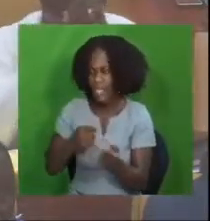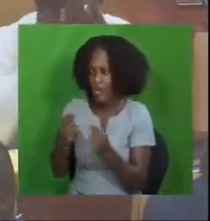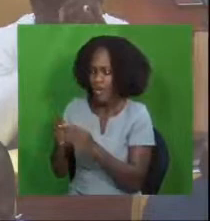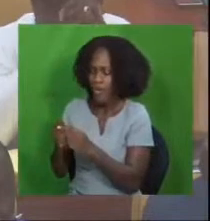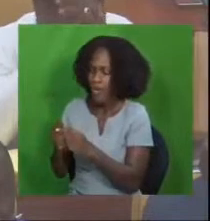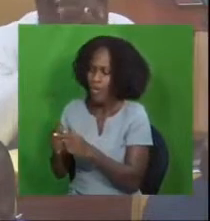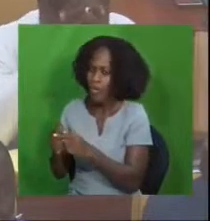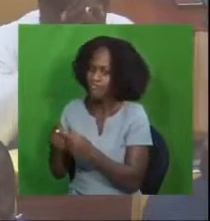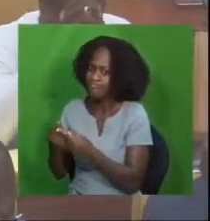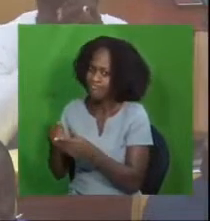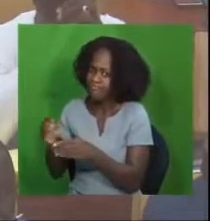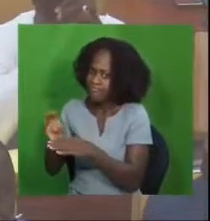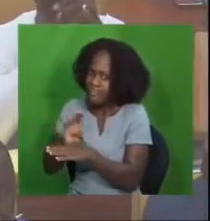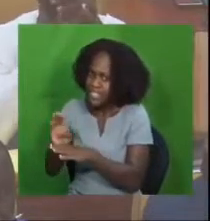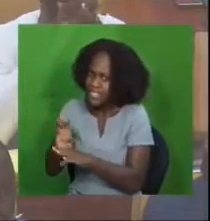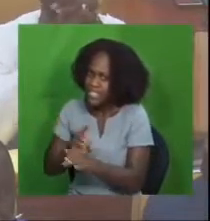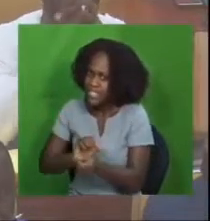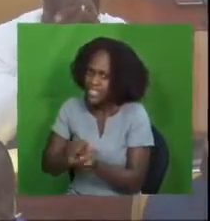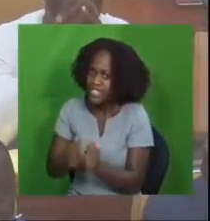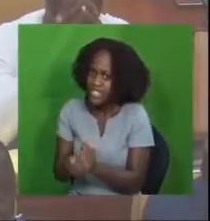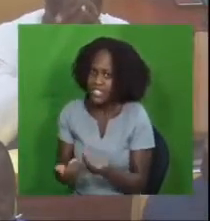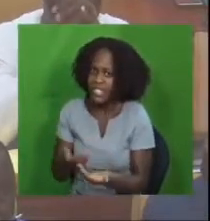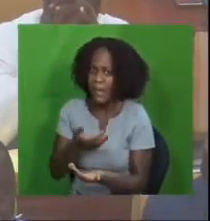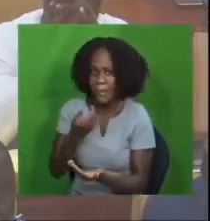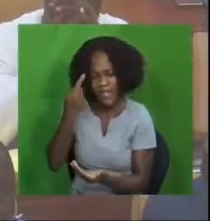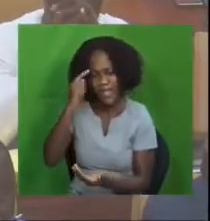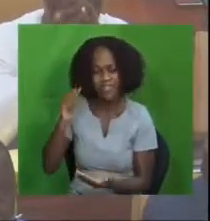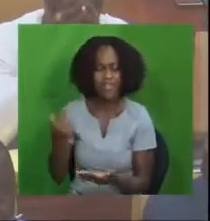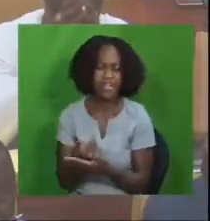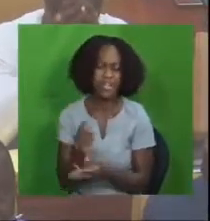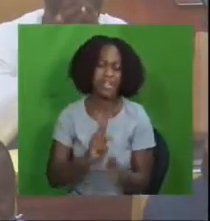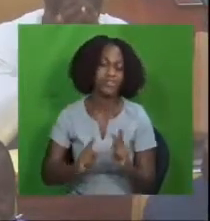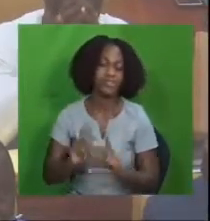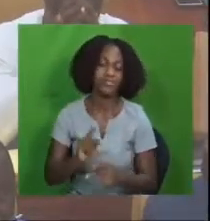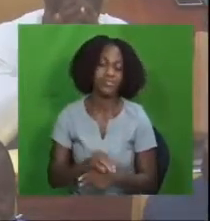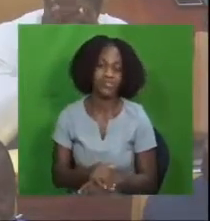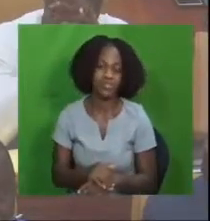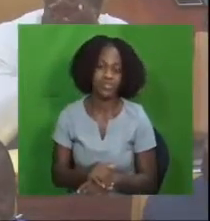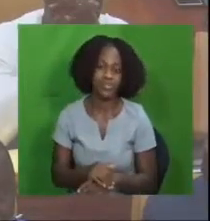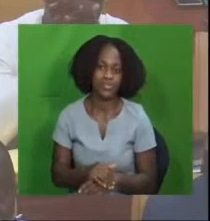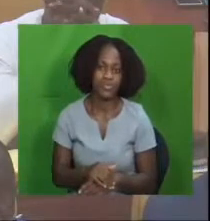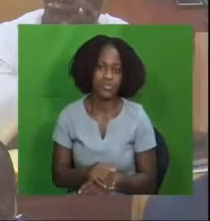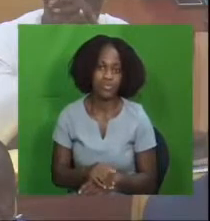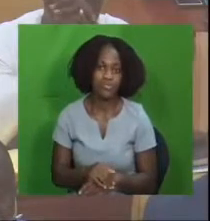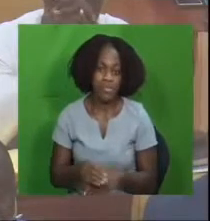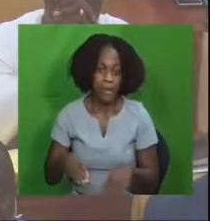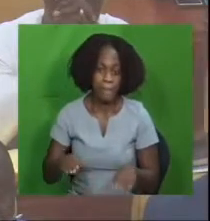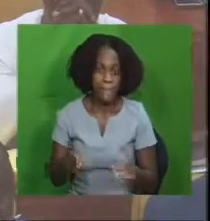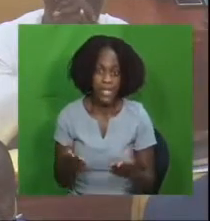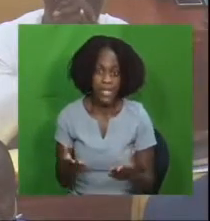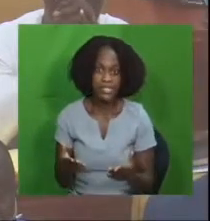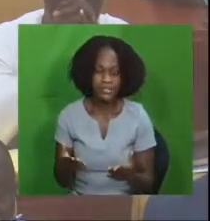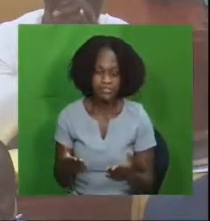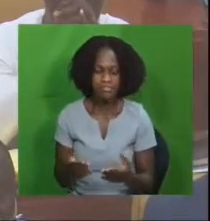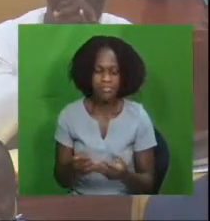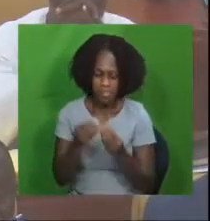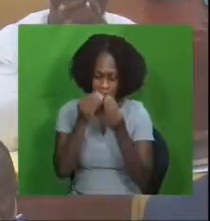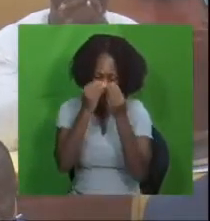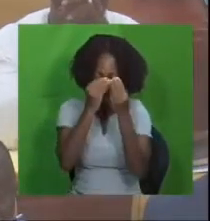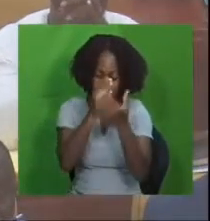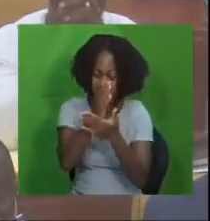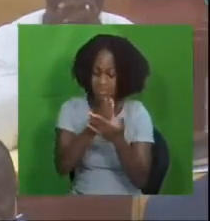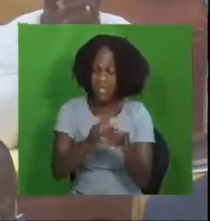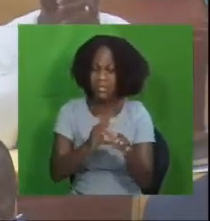us this e-levy, the better it is for our country. Mr. Speaker, the market will only respond only for a while.